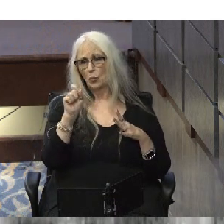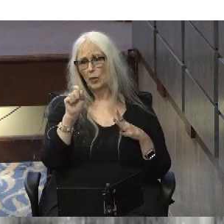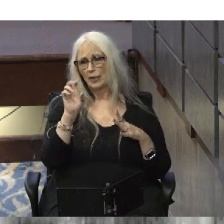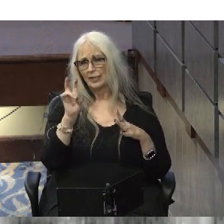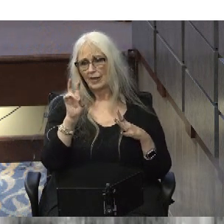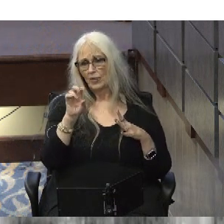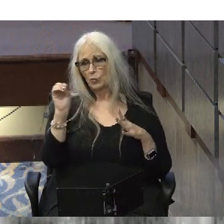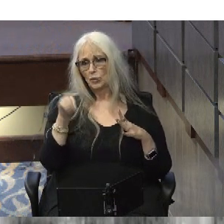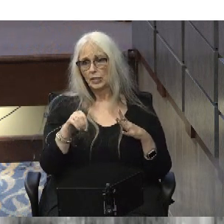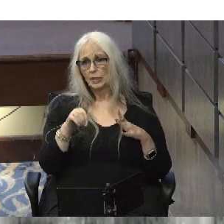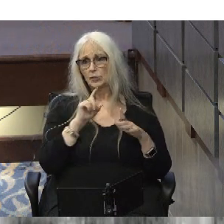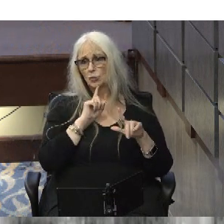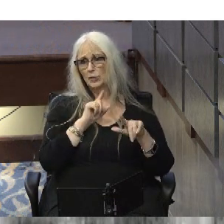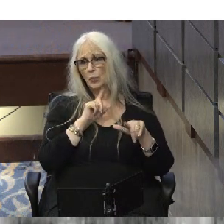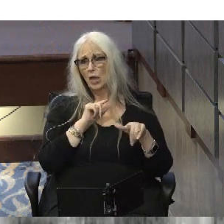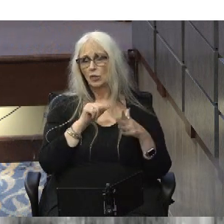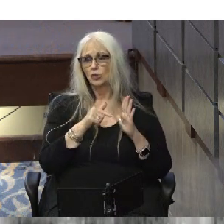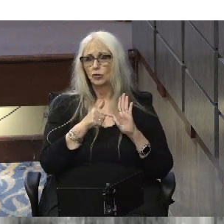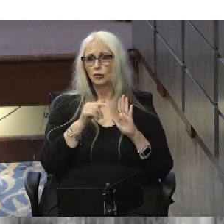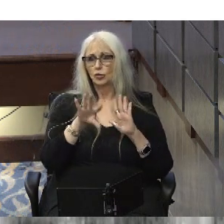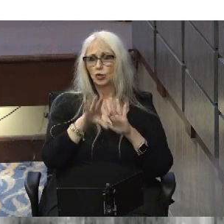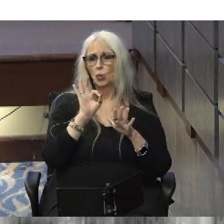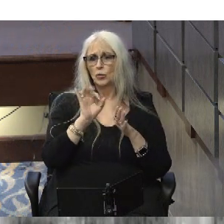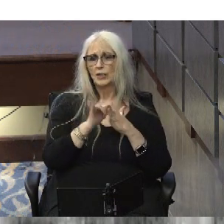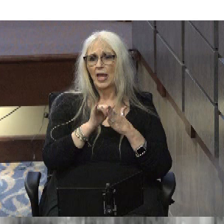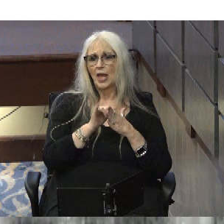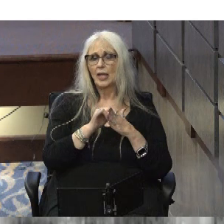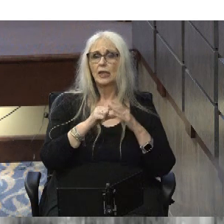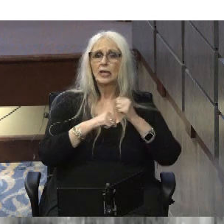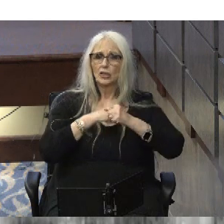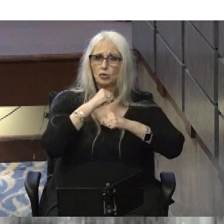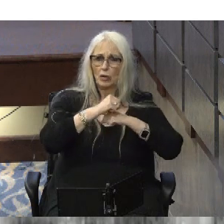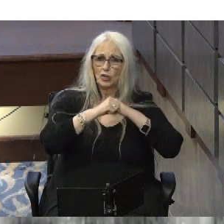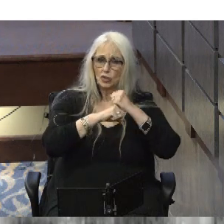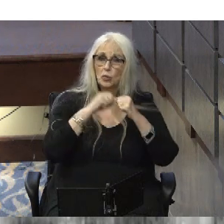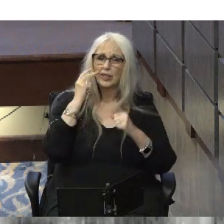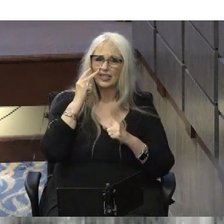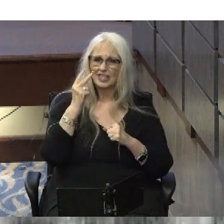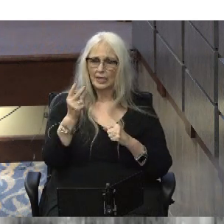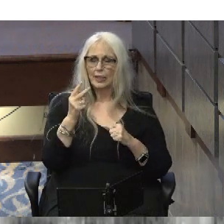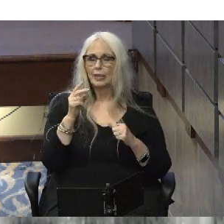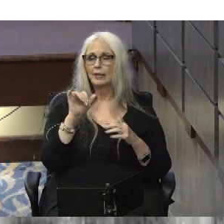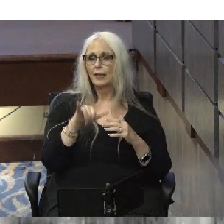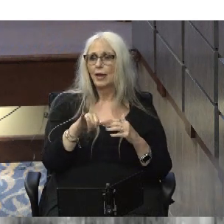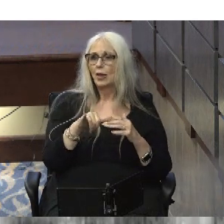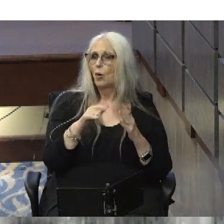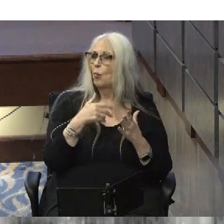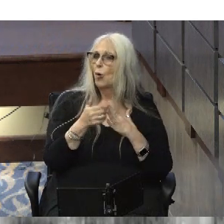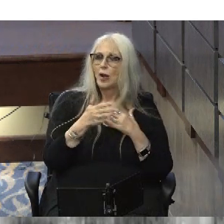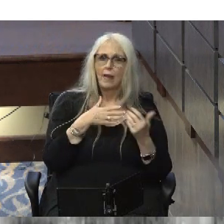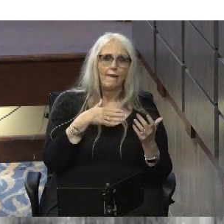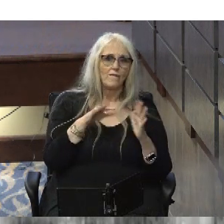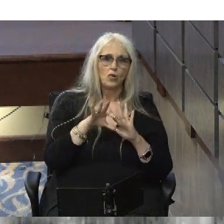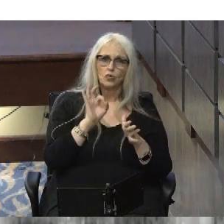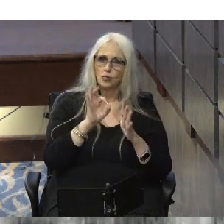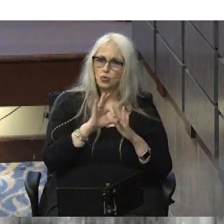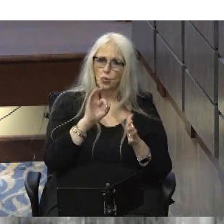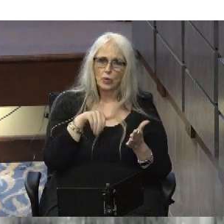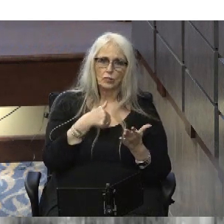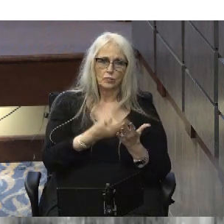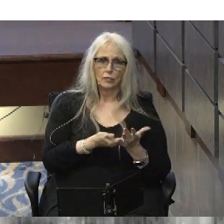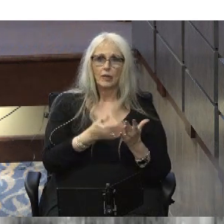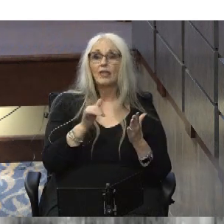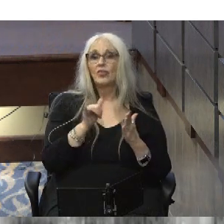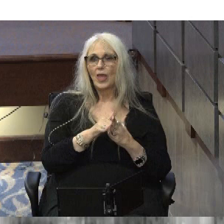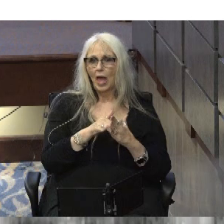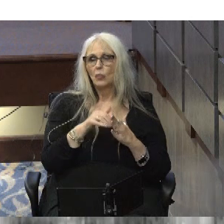38.7% of the respondents chose that construction. And you can kind of see across the board, no matter what choice that came in, that choice